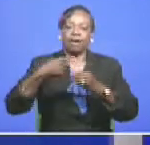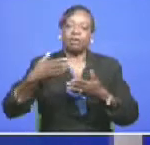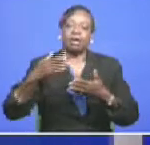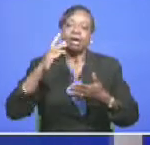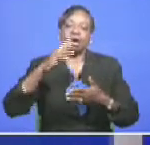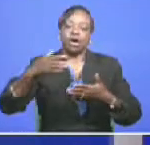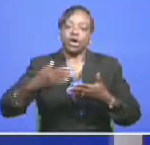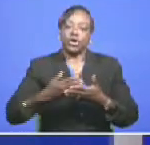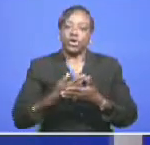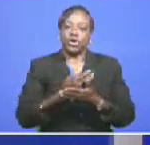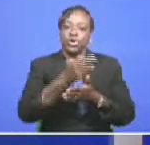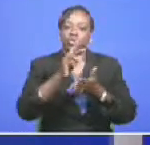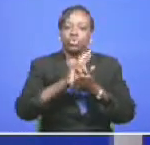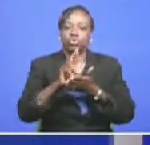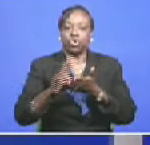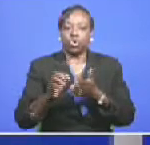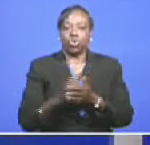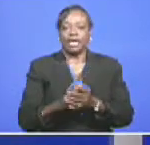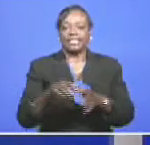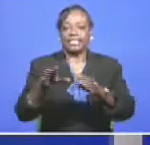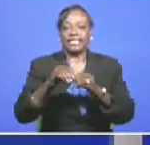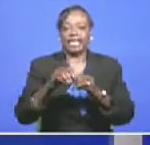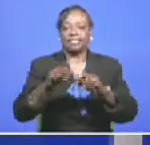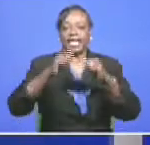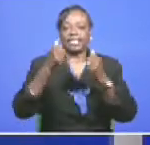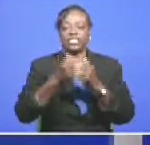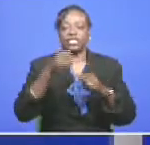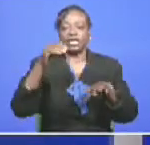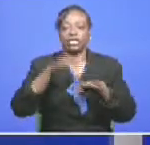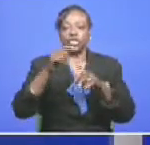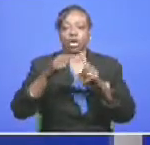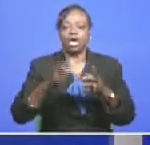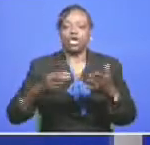government agency to a new level. Here's LaDawn Davis.